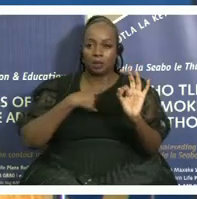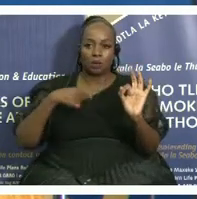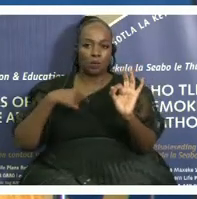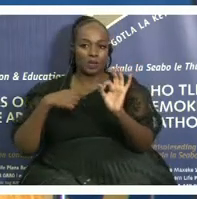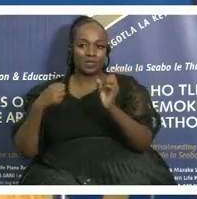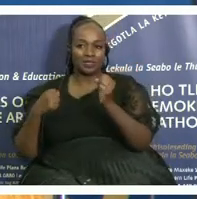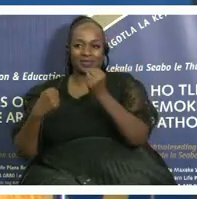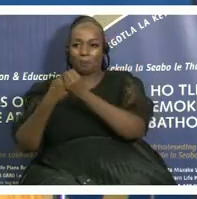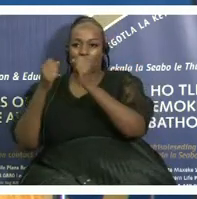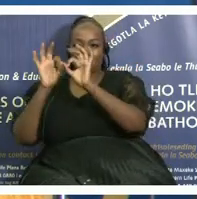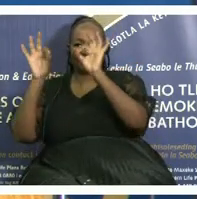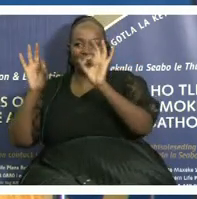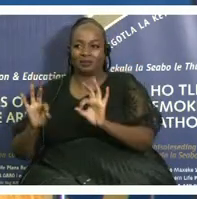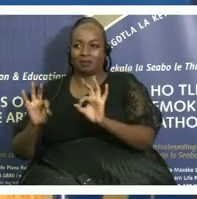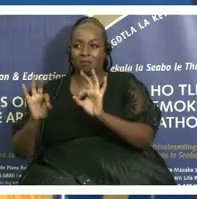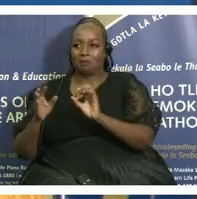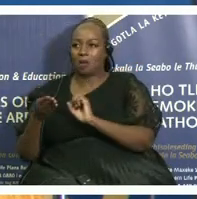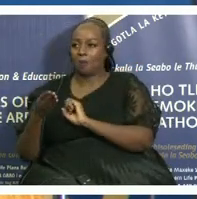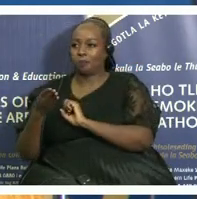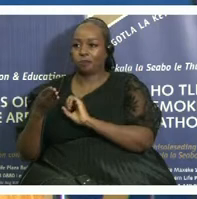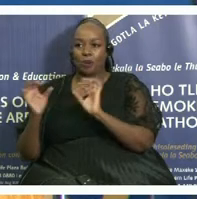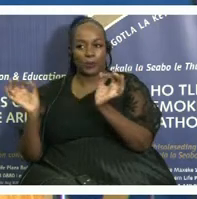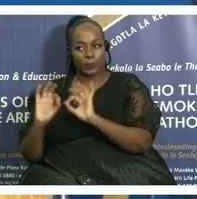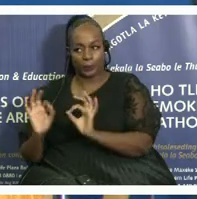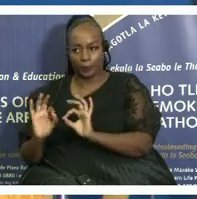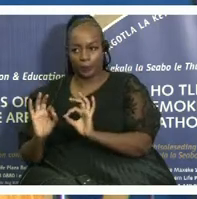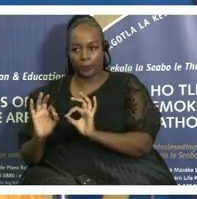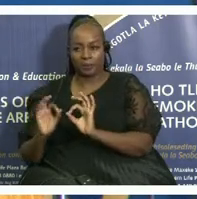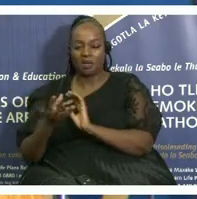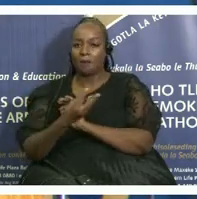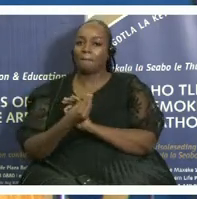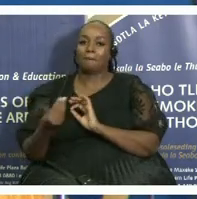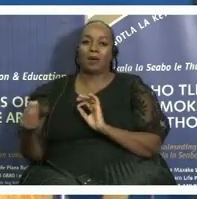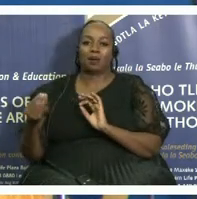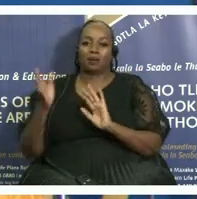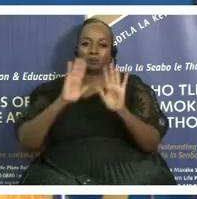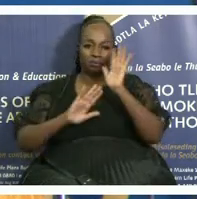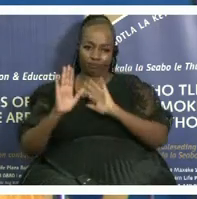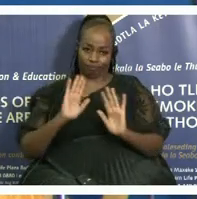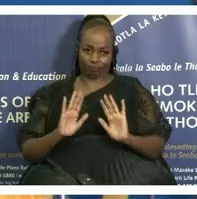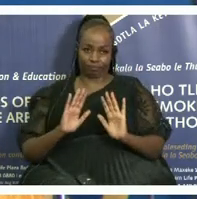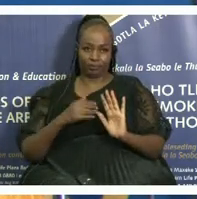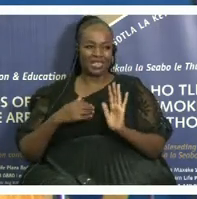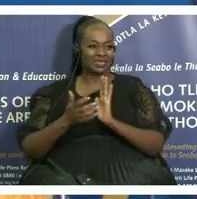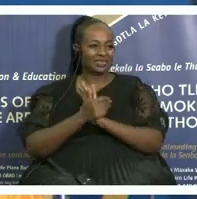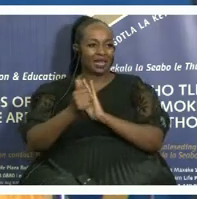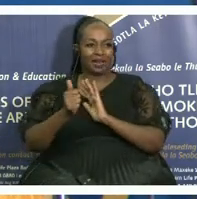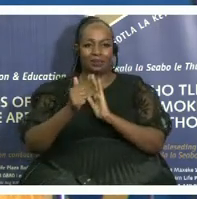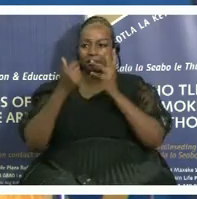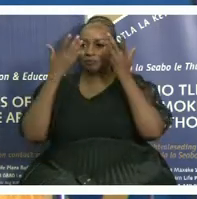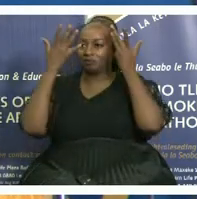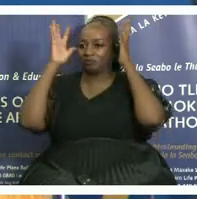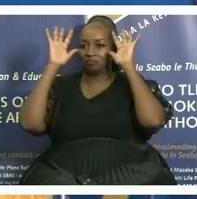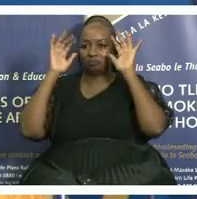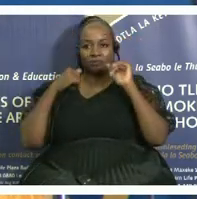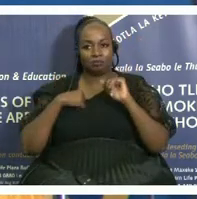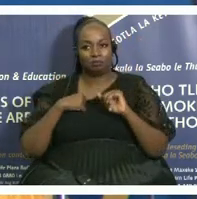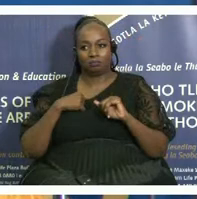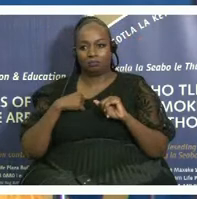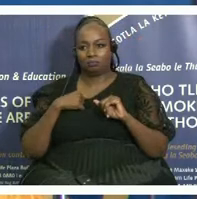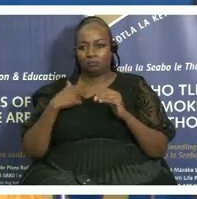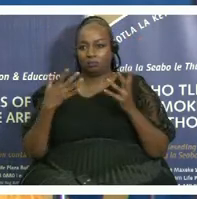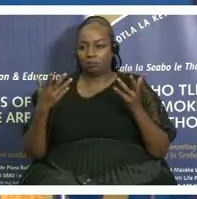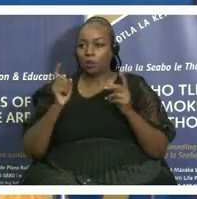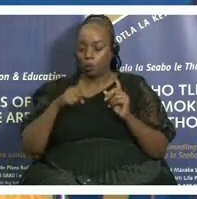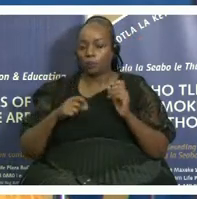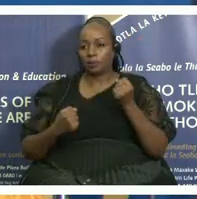Support system e batlahala bana ba rona ba lahlaya tseleng talente tsa bona di fela pele ho nako mme re tlamehile ho etsa